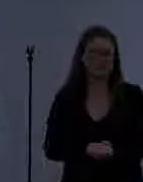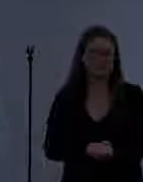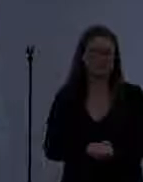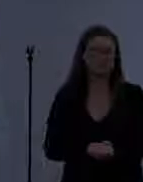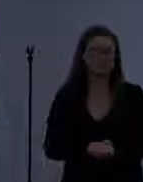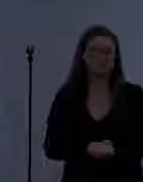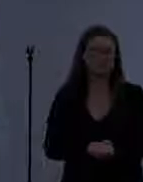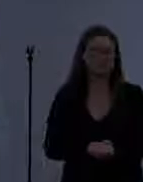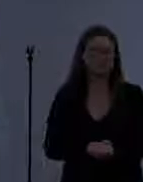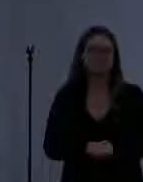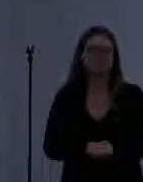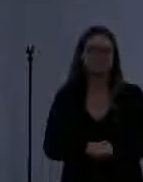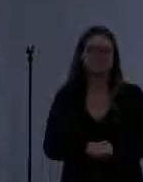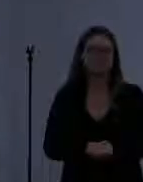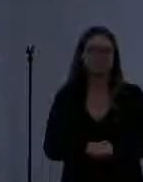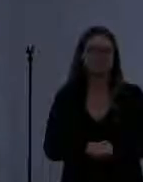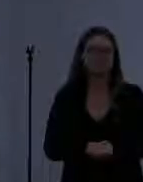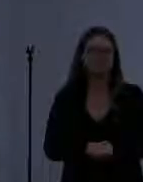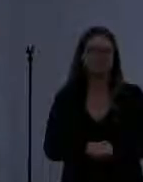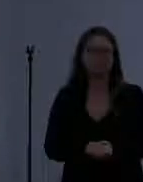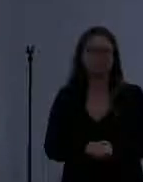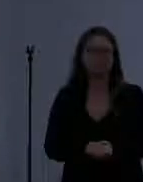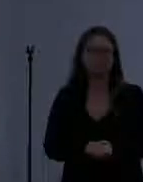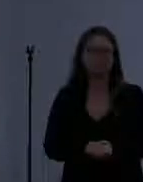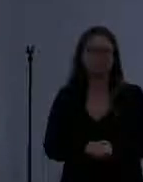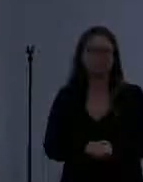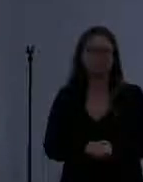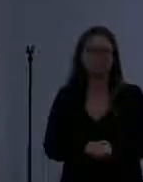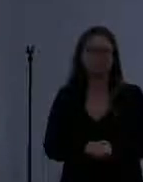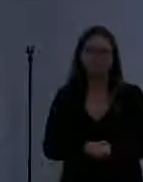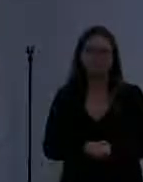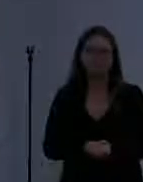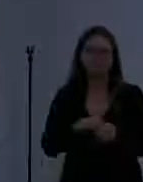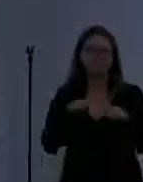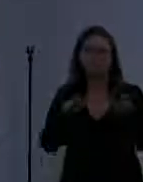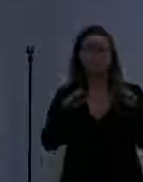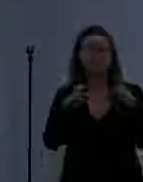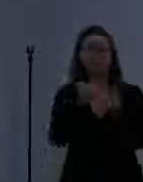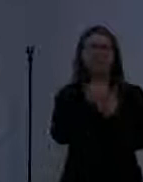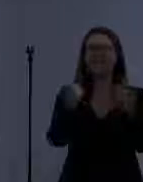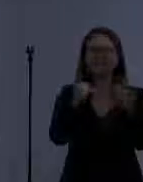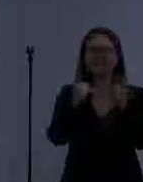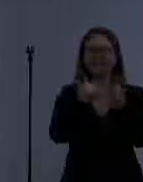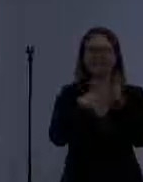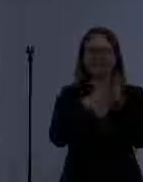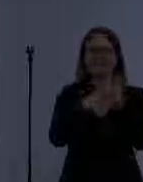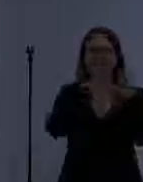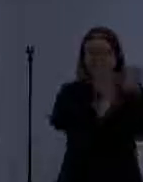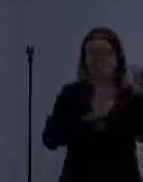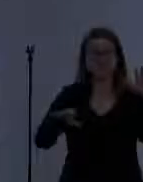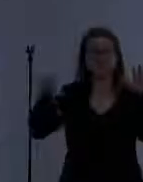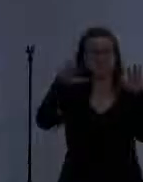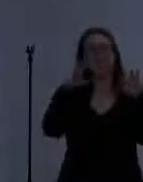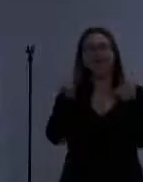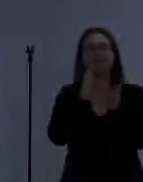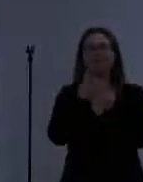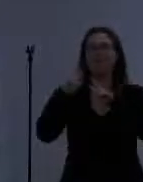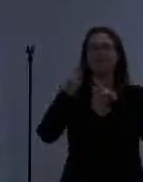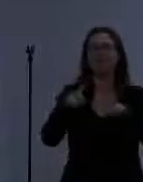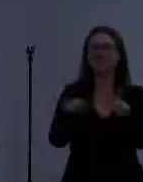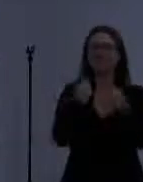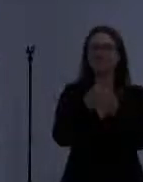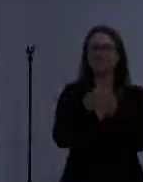have every state operations of the Quality and Safeguards Commission have an investigations team where we can